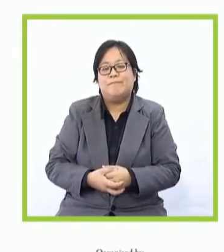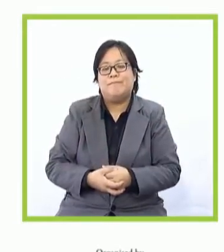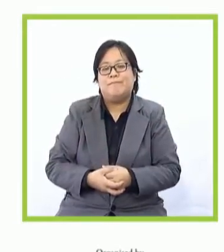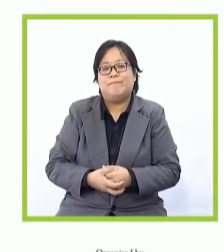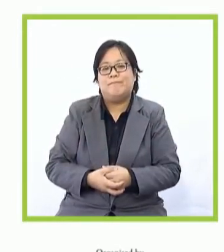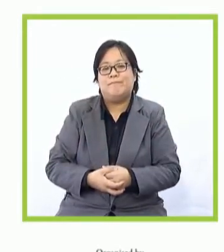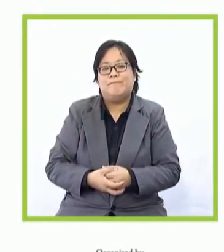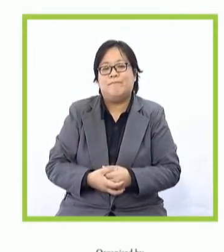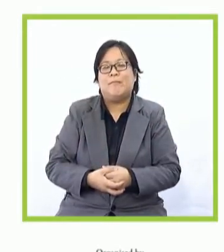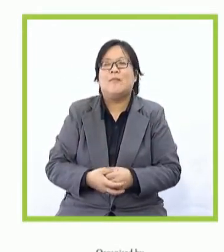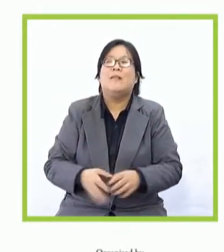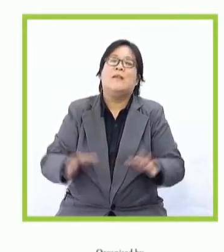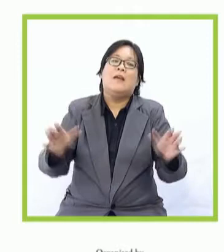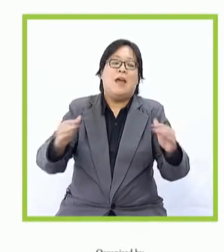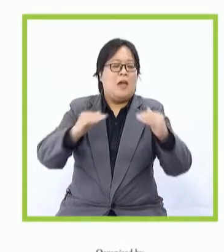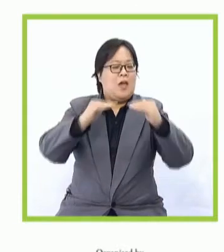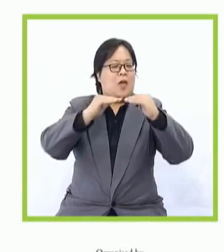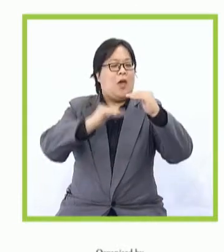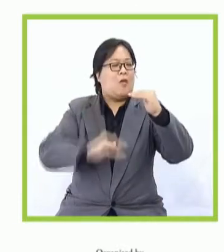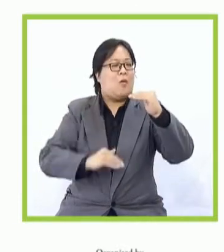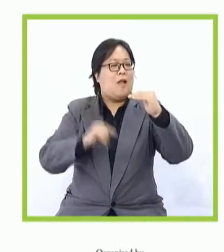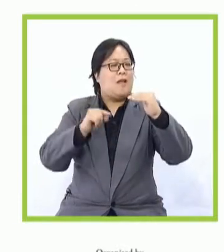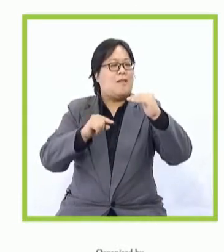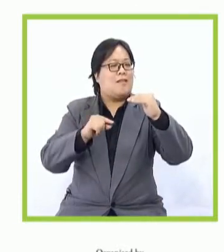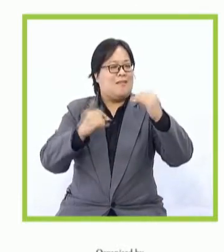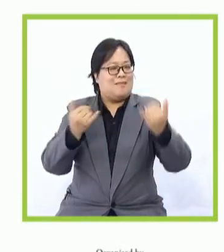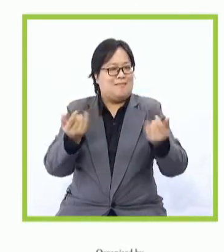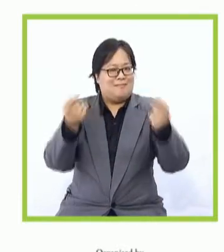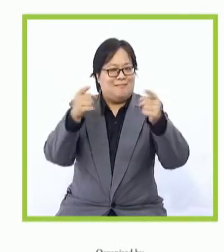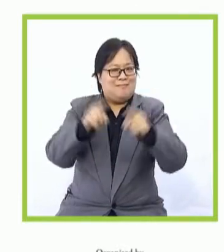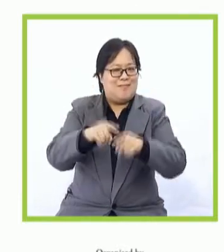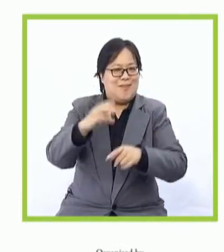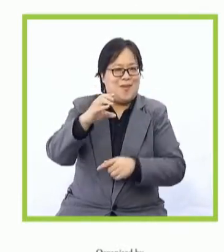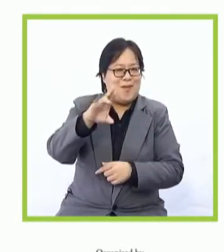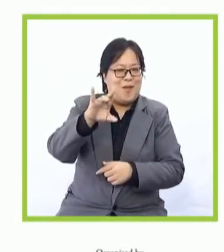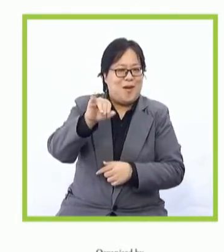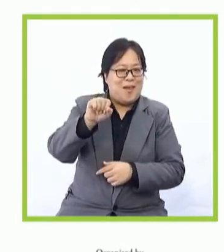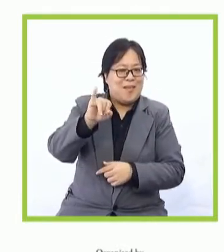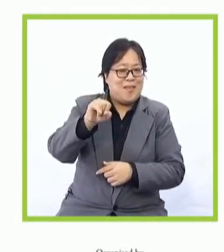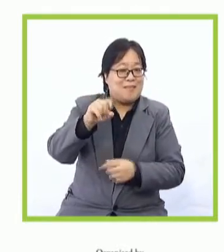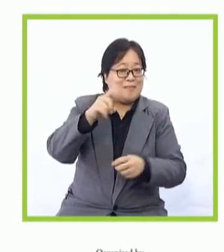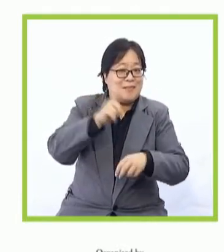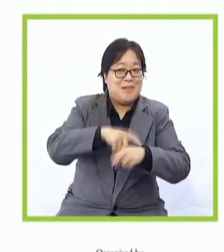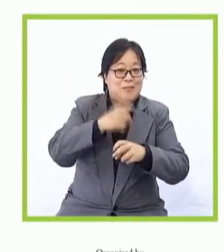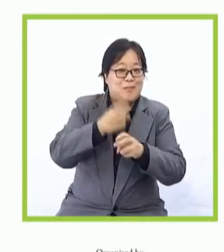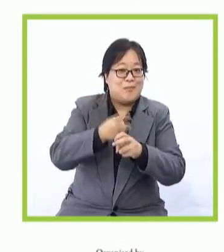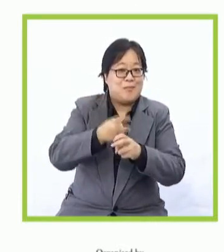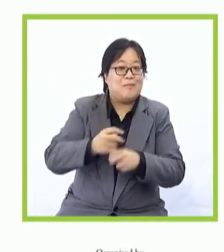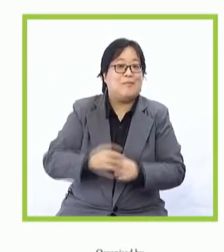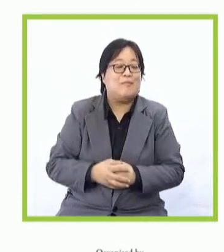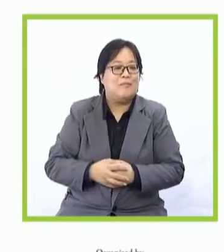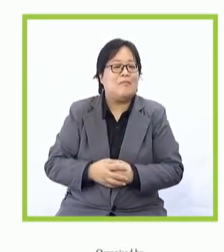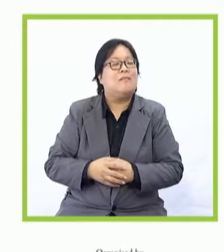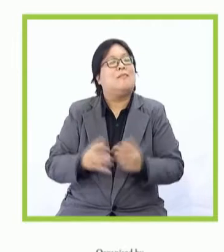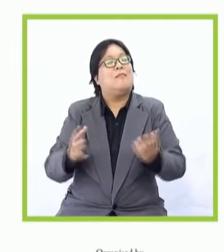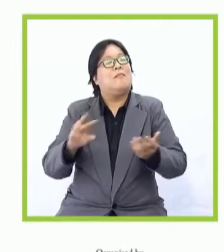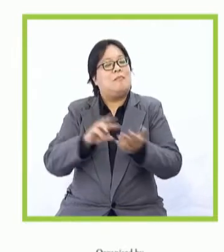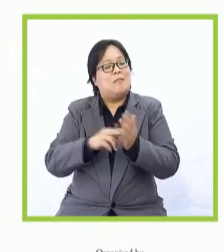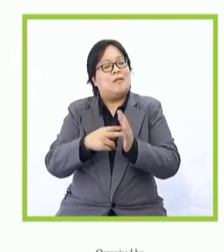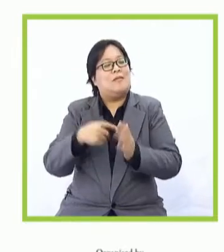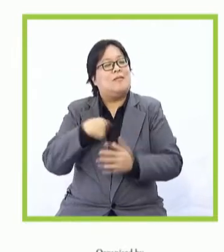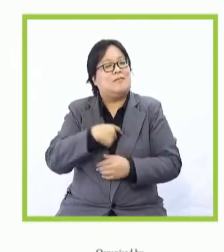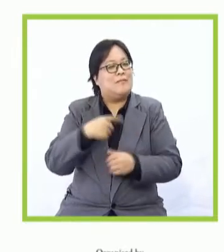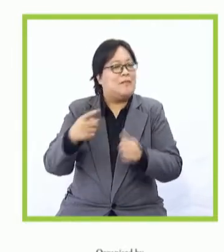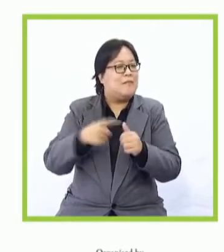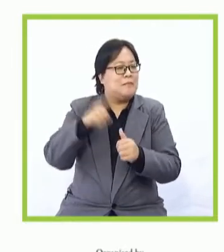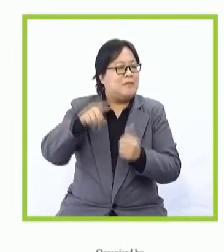Now, we talk about inequality in a time of crisis, but one way of looking at it is to recognize that